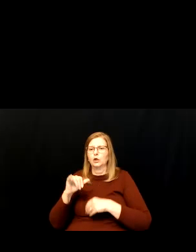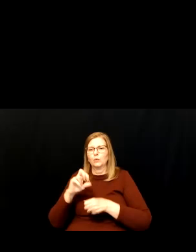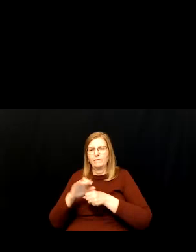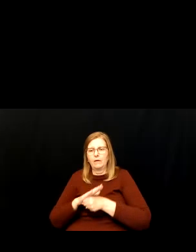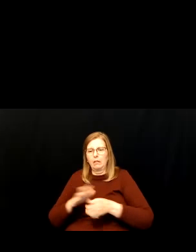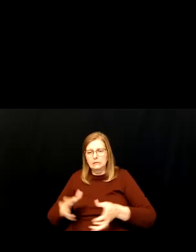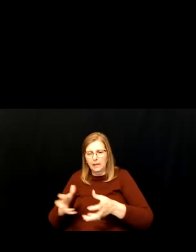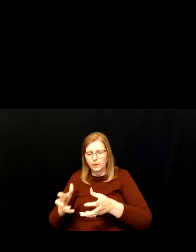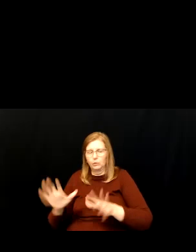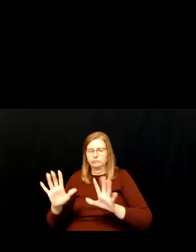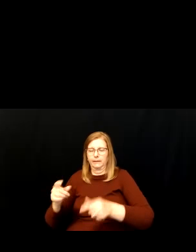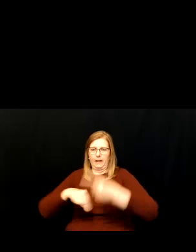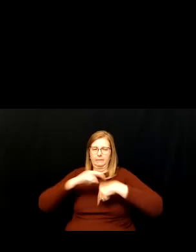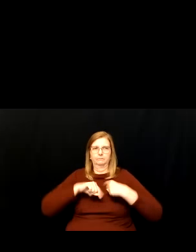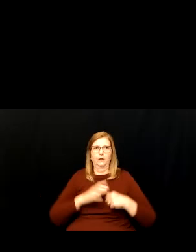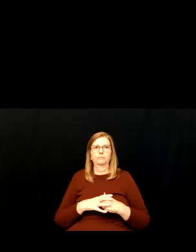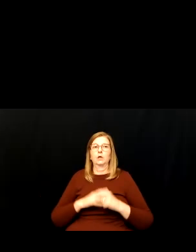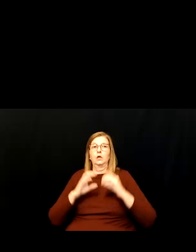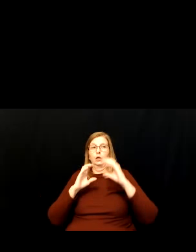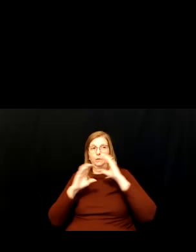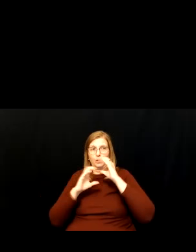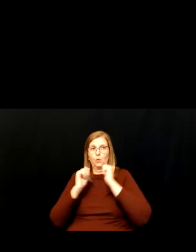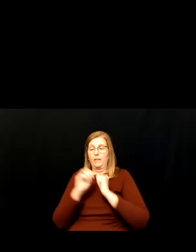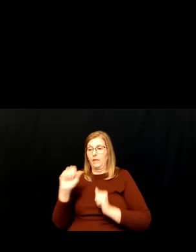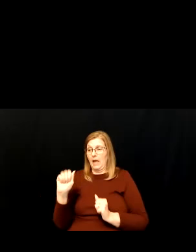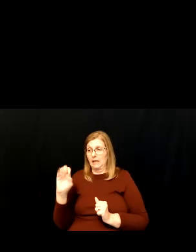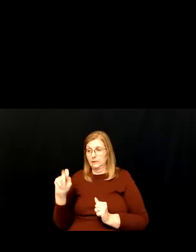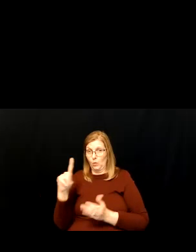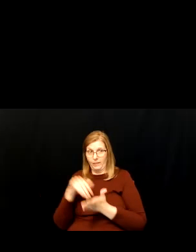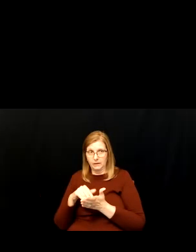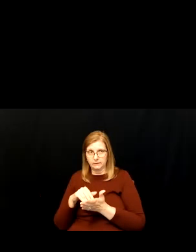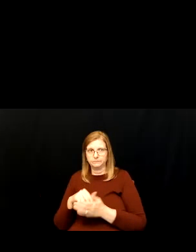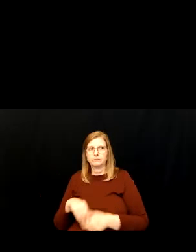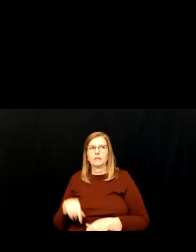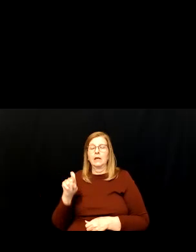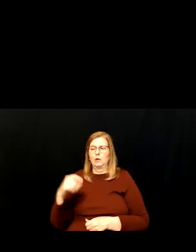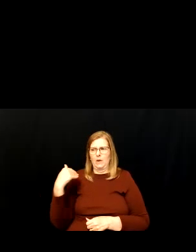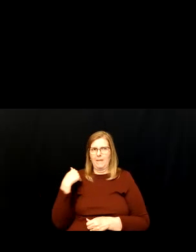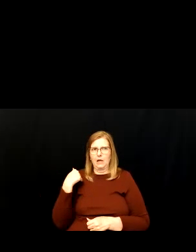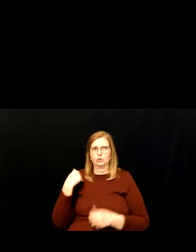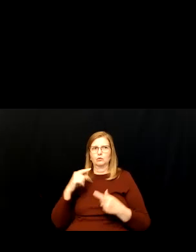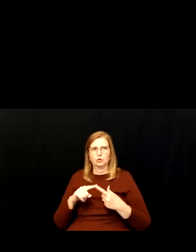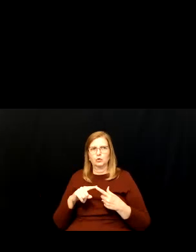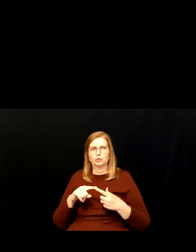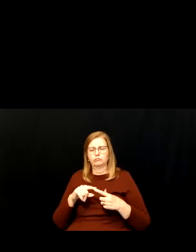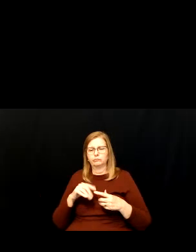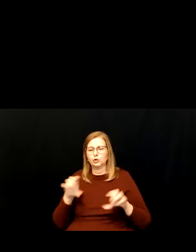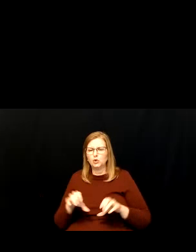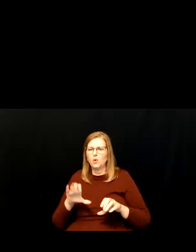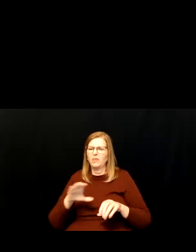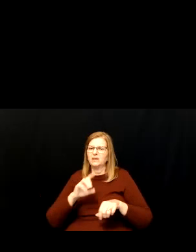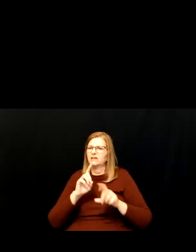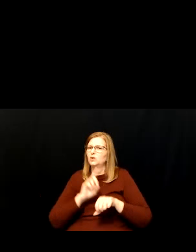to communicate, it was the Accent 1000. Then he needed reminders to step through tasks like refilling the salad